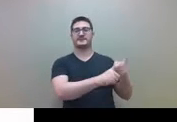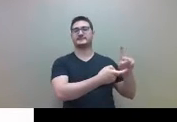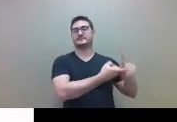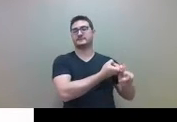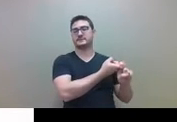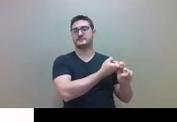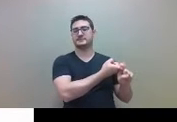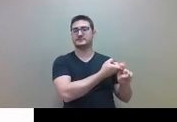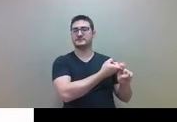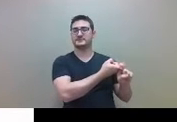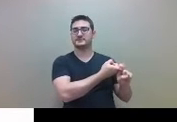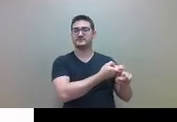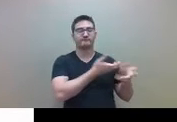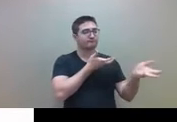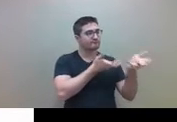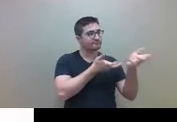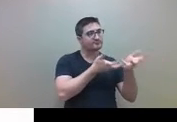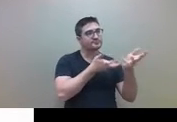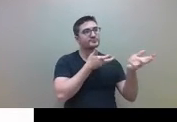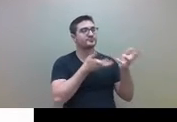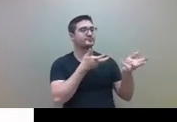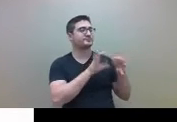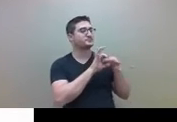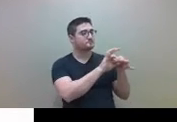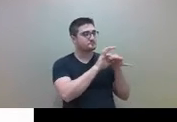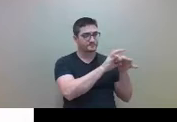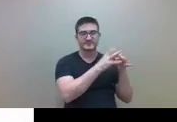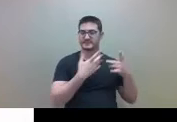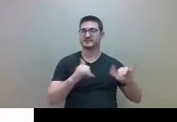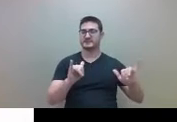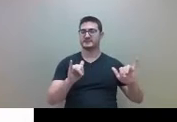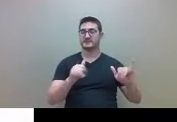relationships because there's no pressure for them to understand